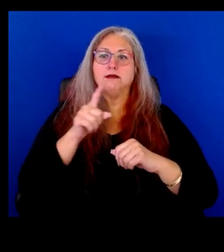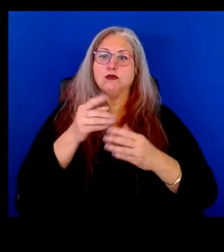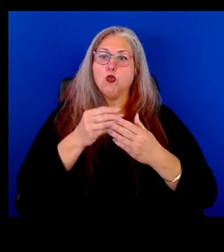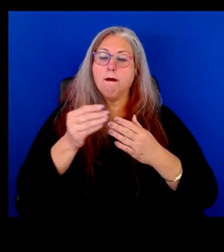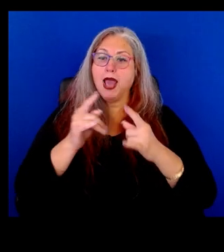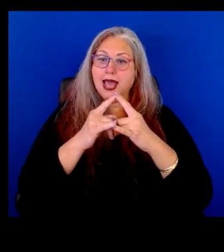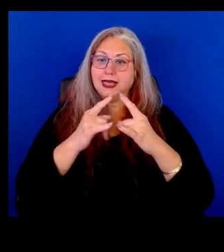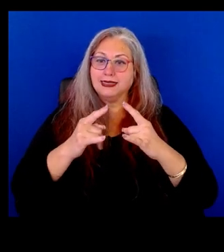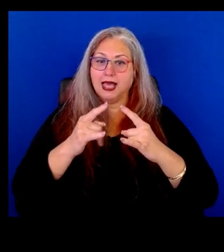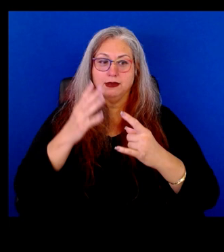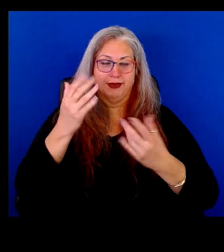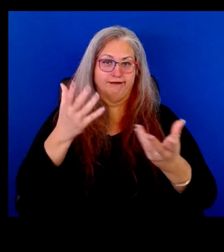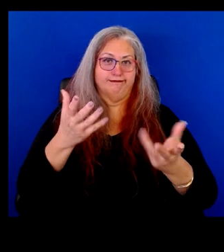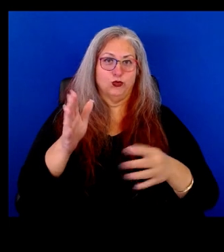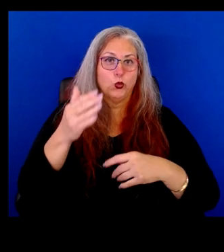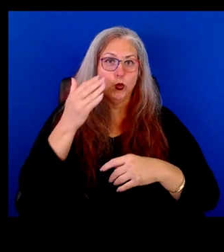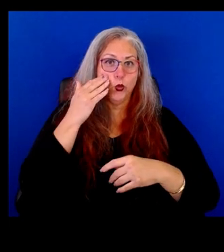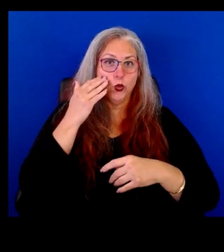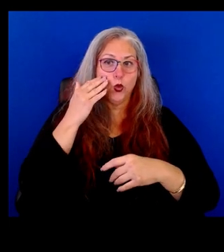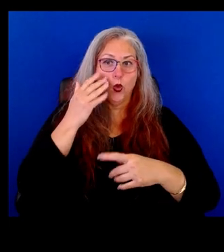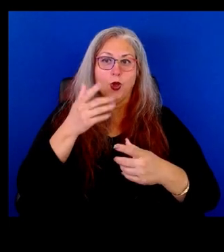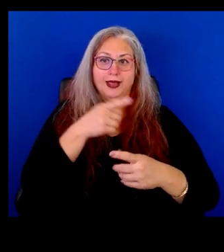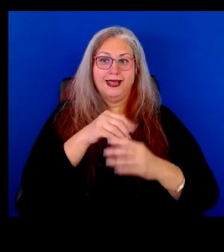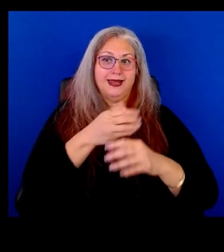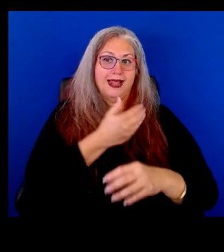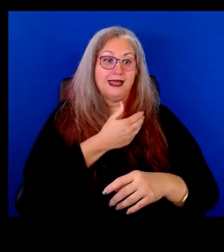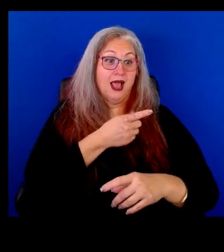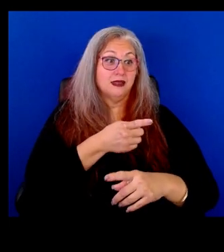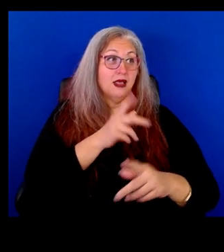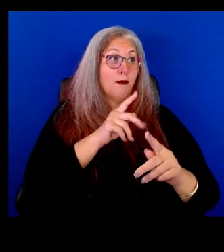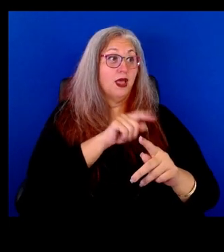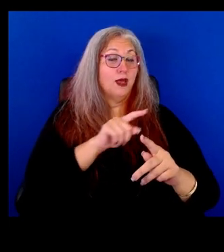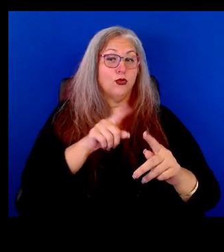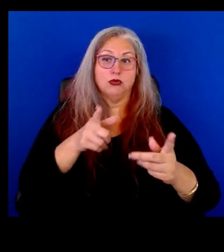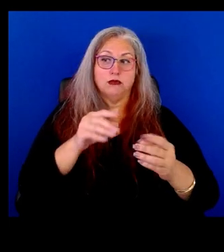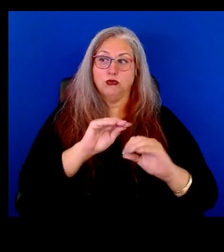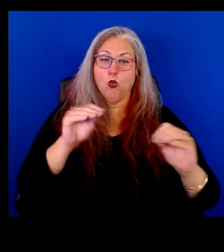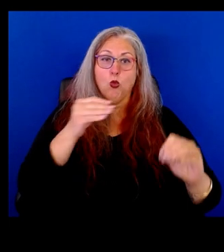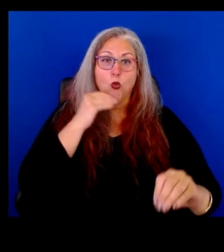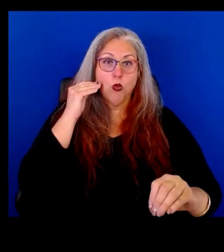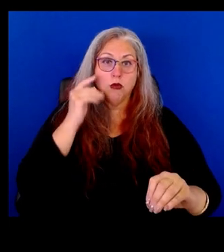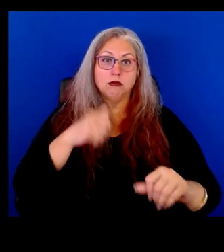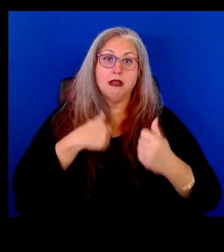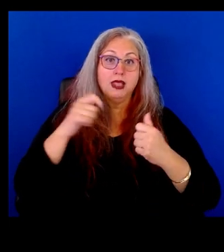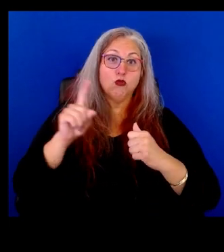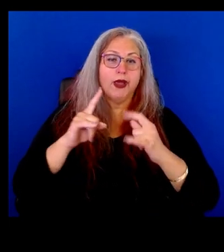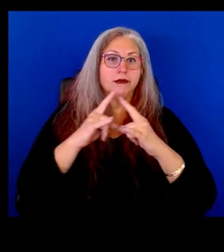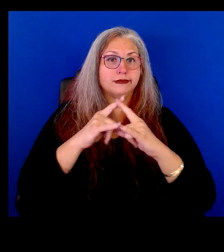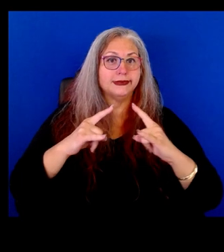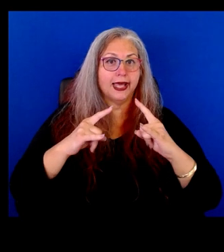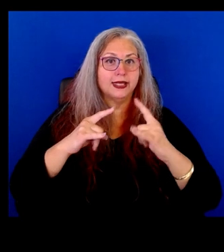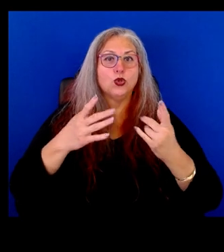They would buy tents because, as you know, in Gaza, people are now houseless and living in